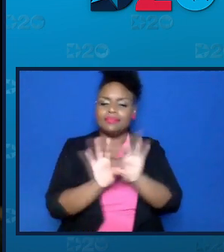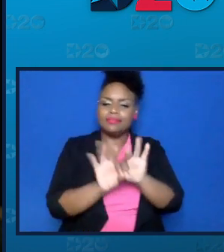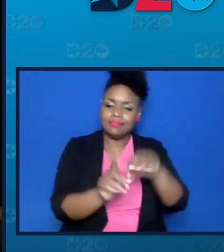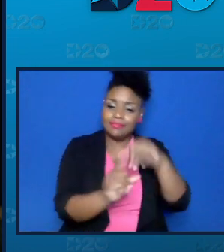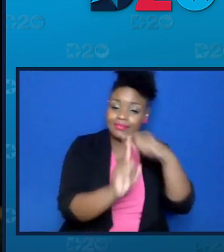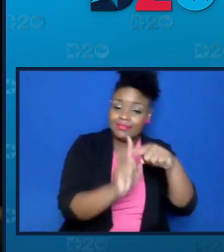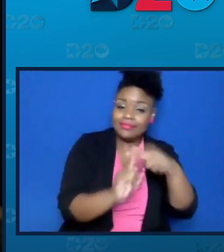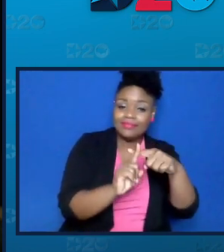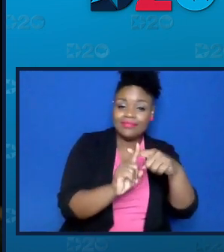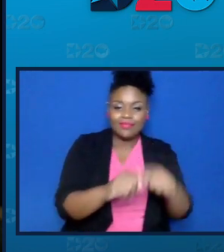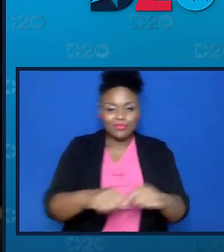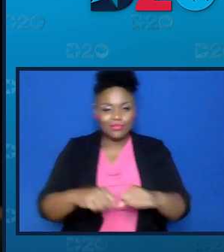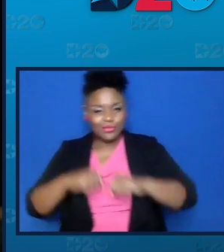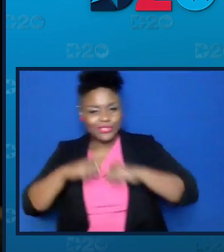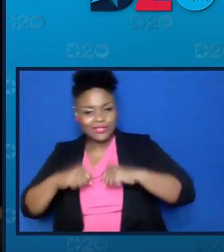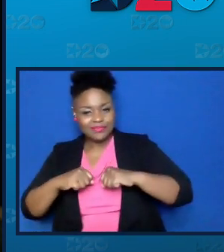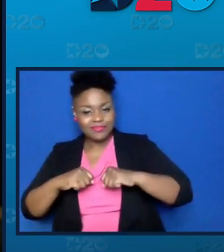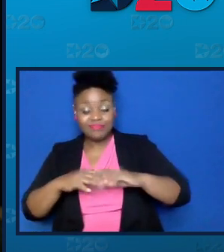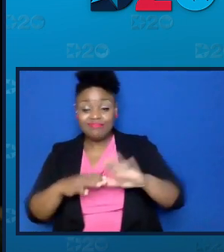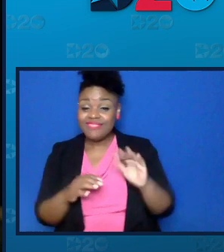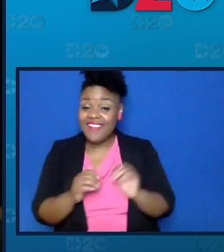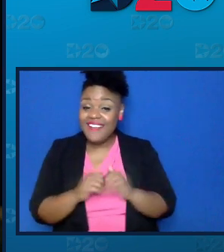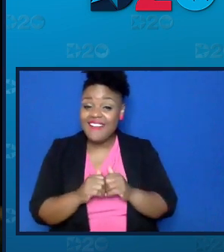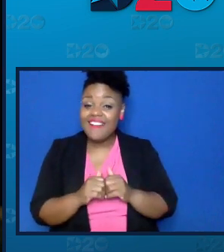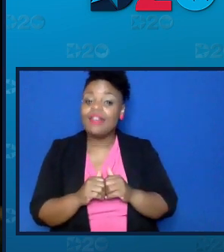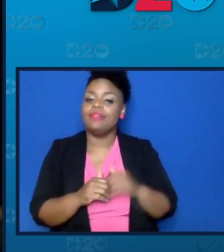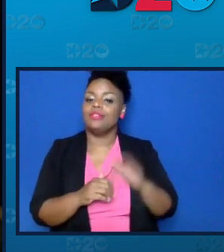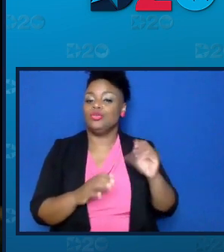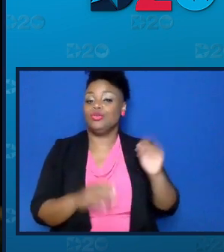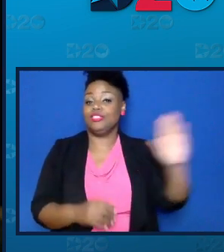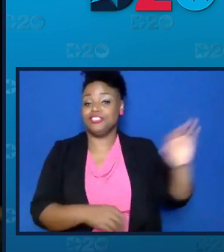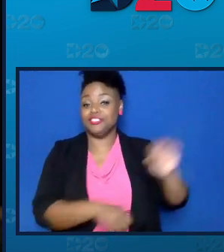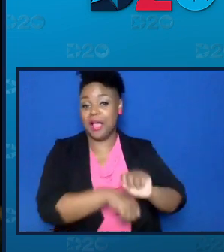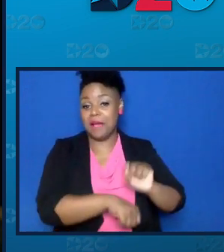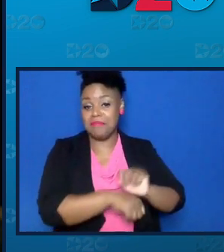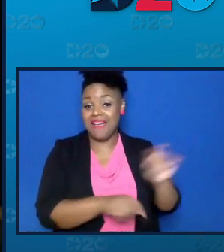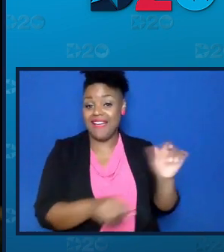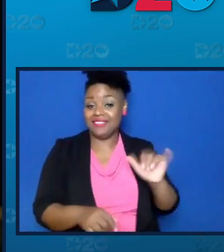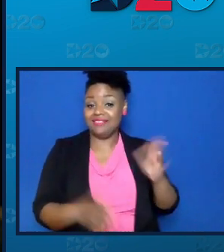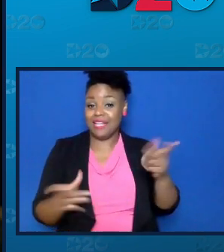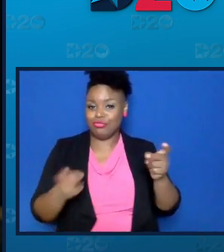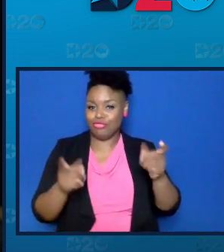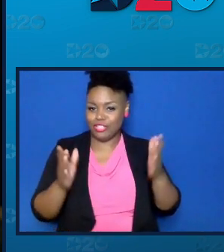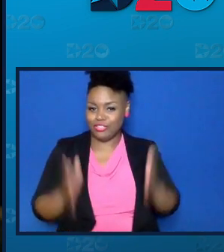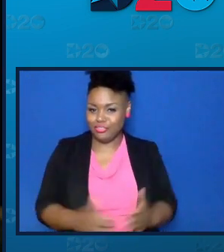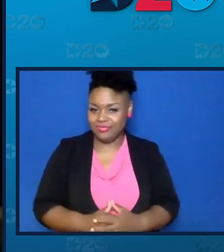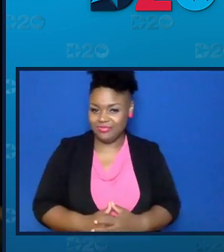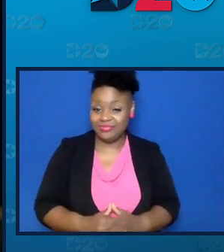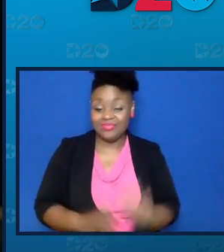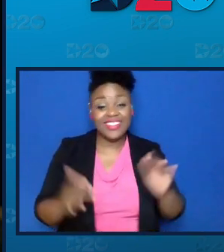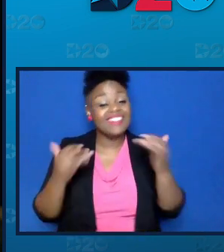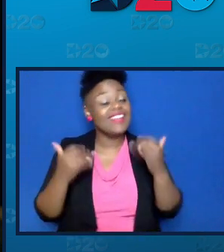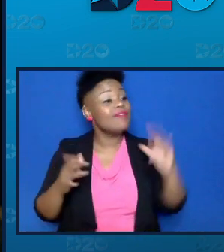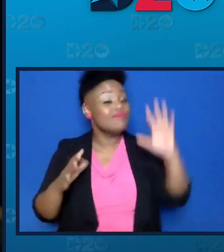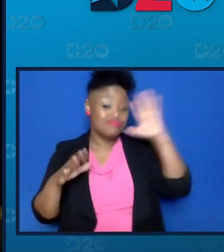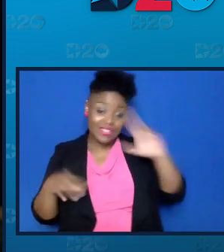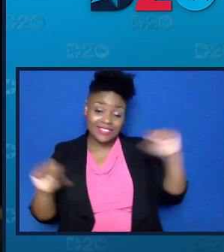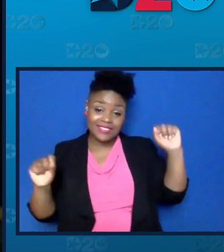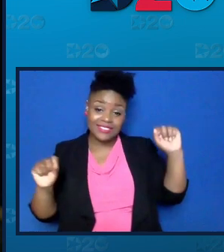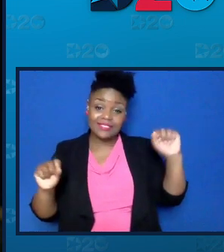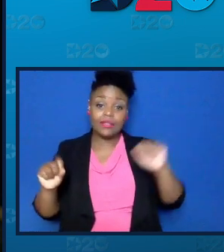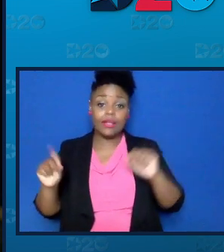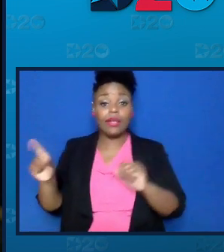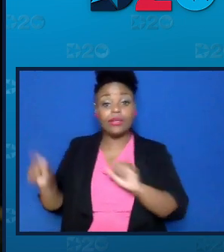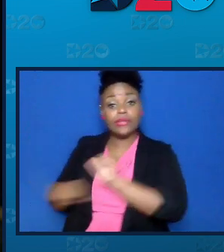as commander-in-chief. Instead, they have a coward-in-chief who won't stand up to Vladimir Putin, read his